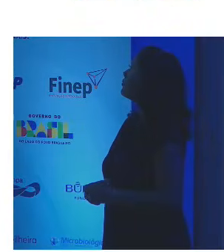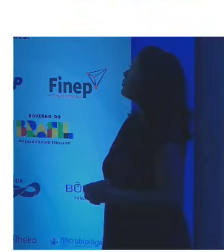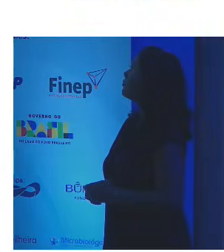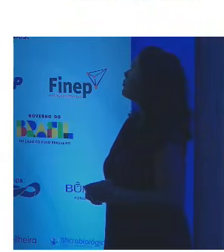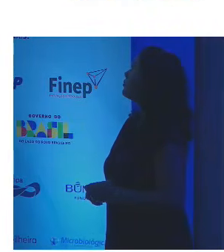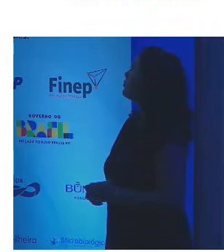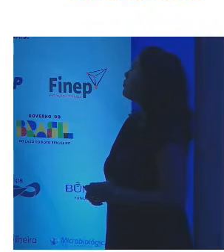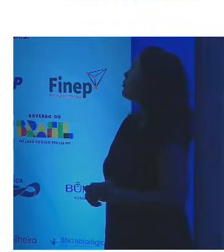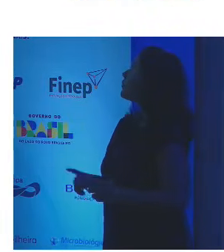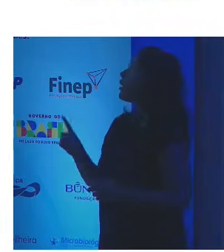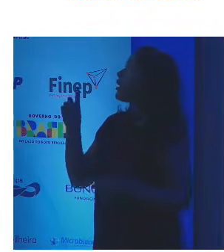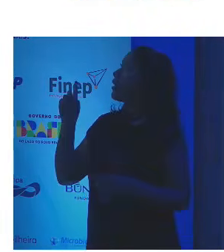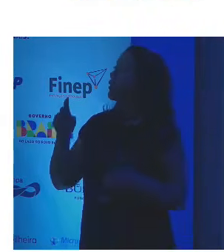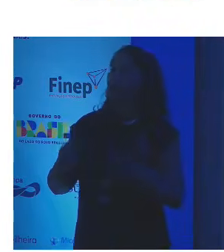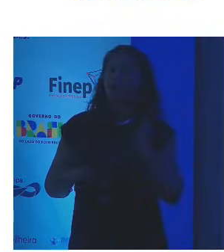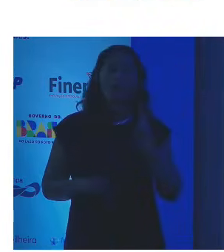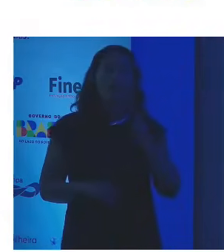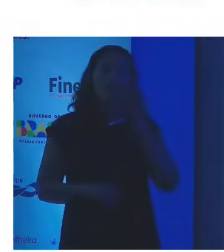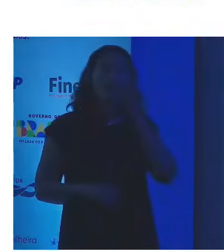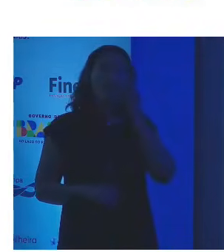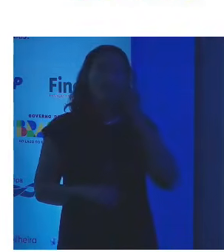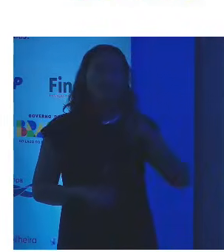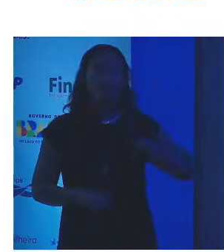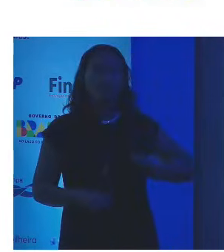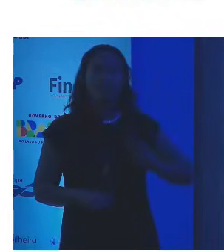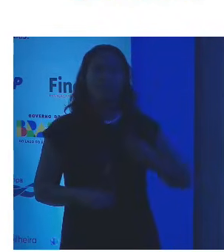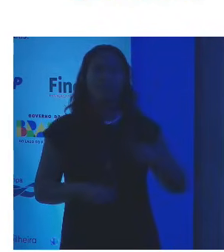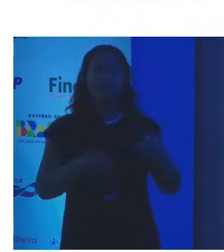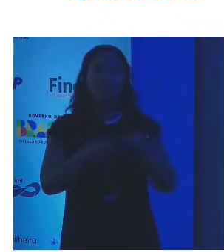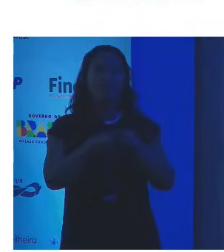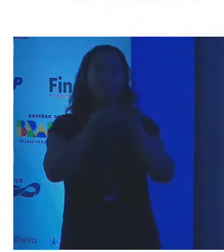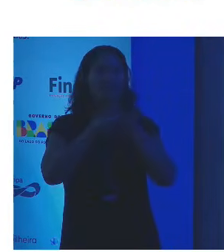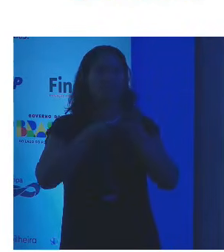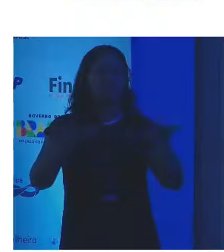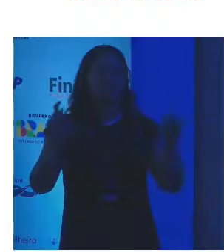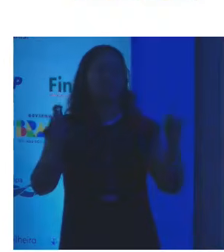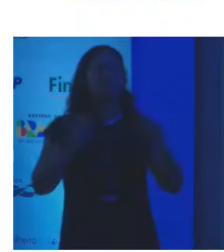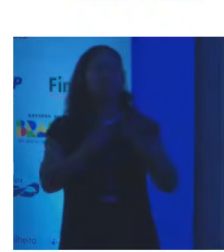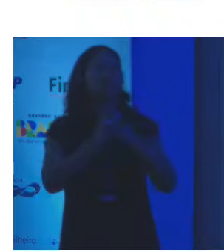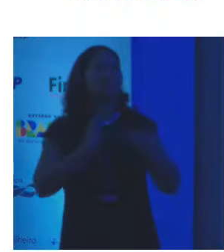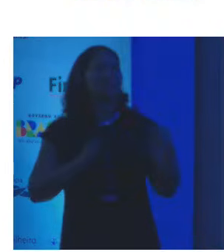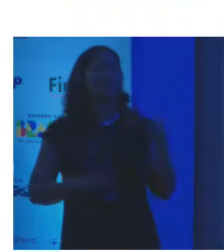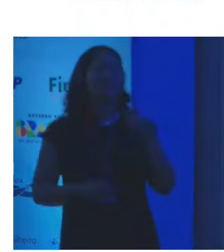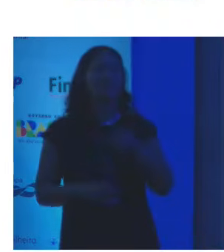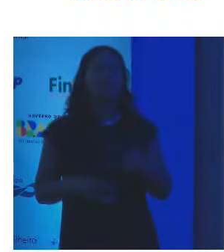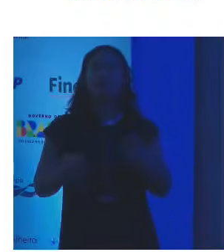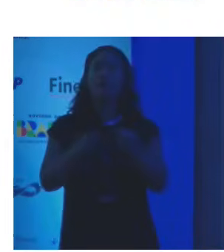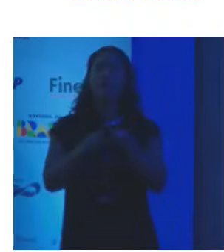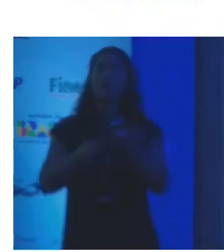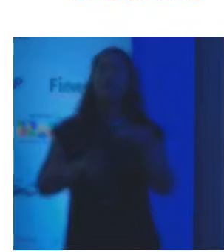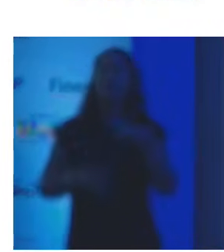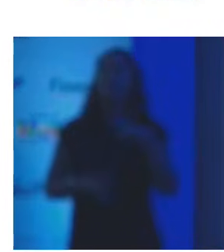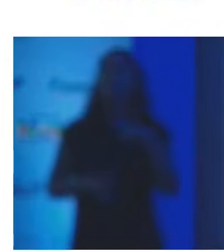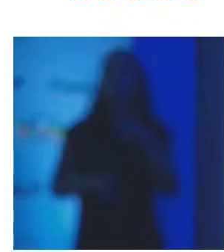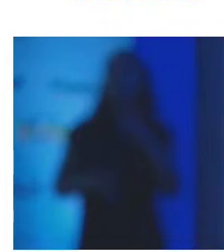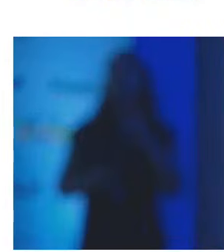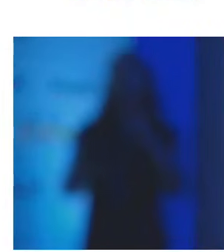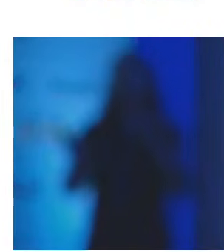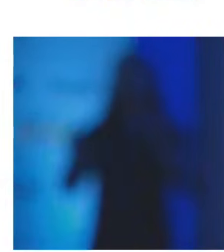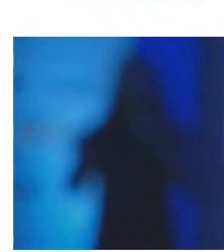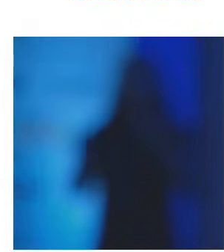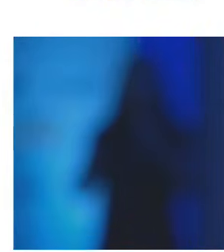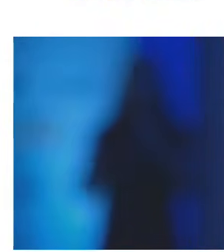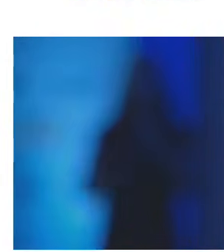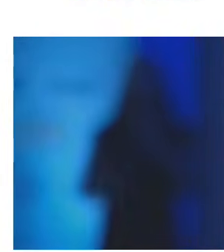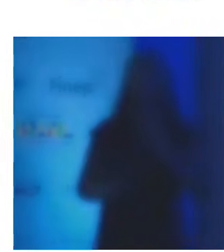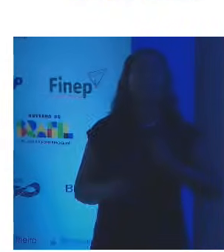so they go with the currents in the Pacific. You can simulate, and then you will have a map probability of presence of juvenile turtles